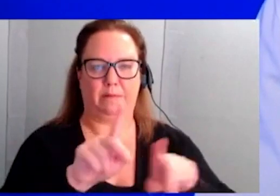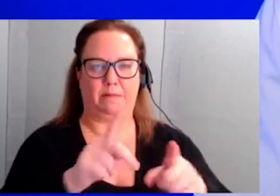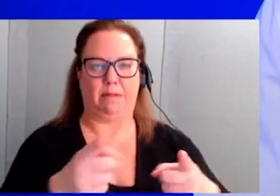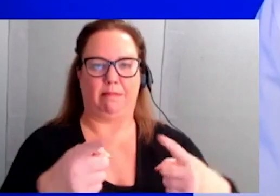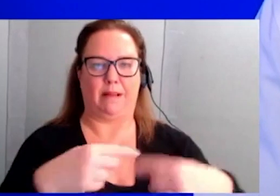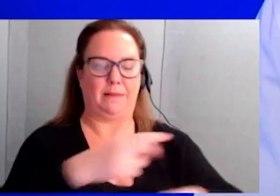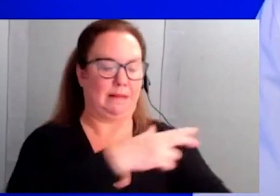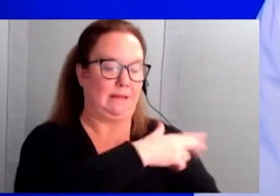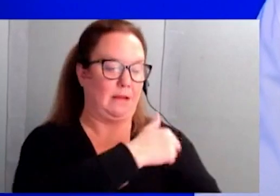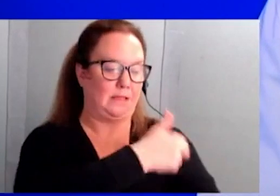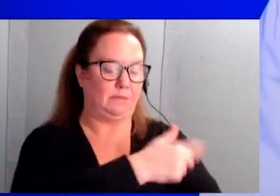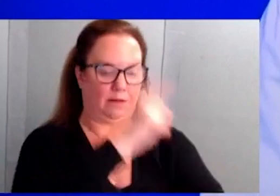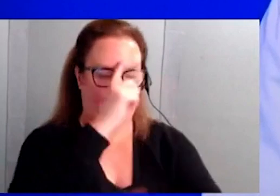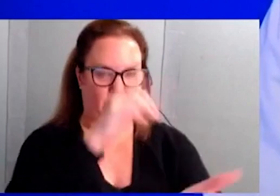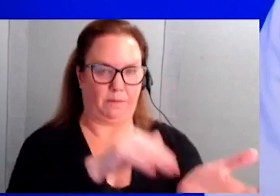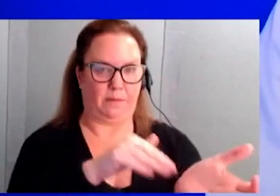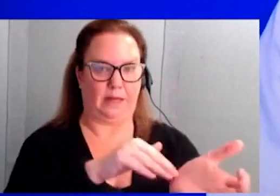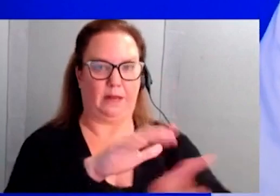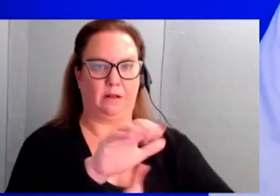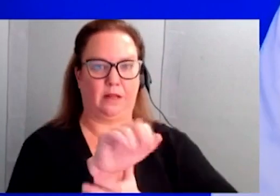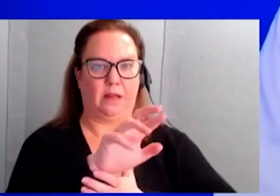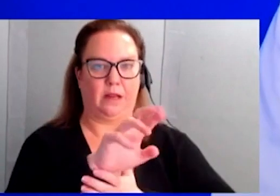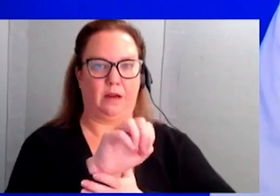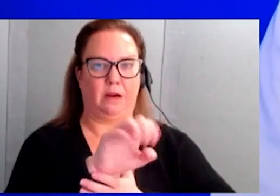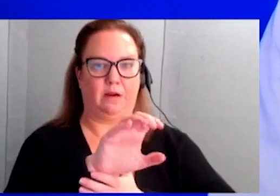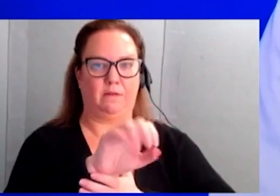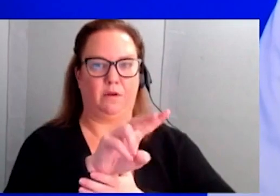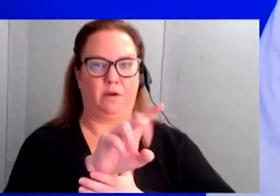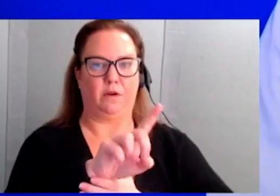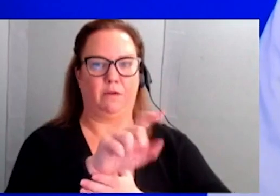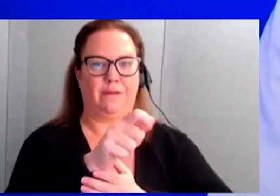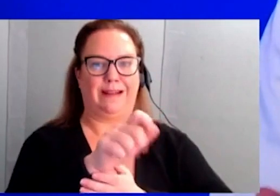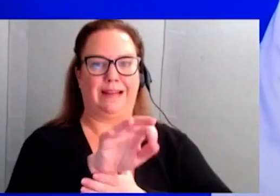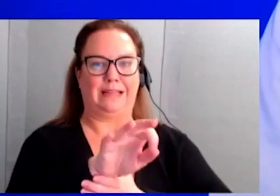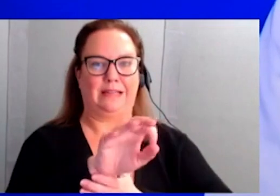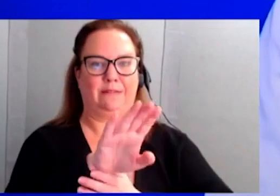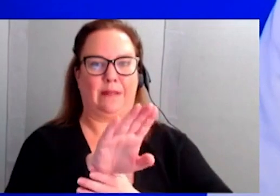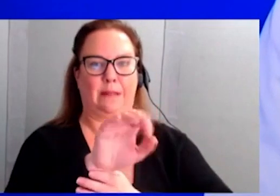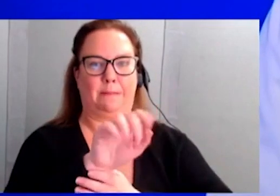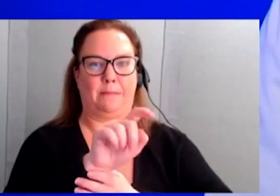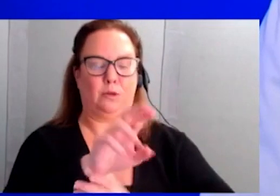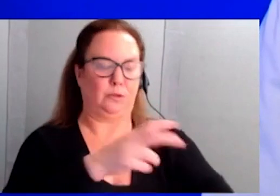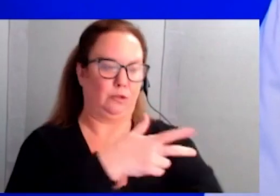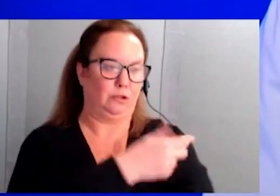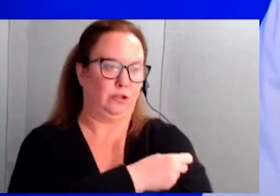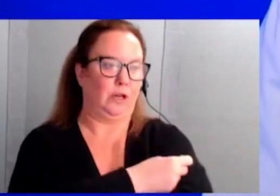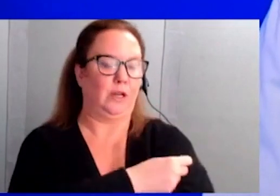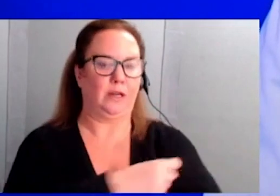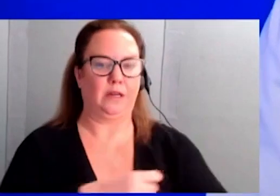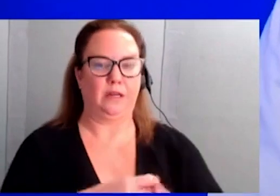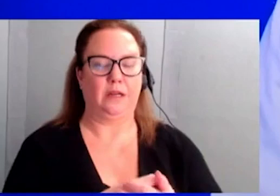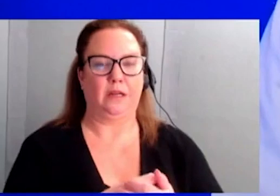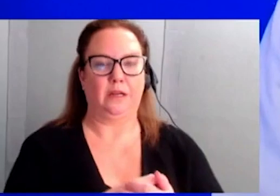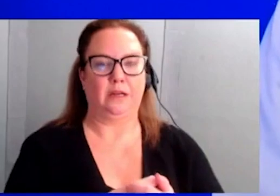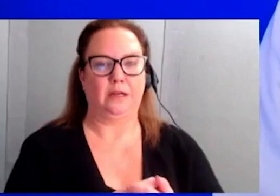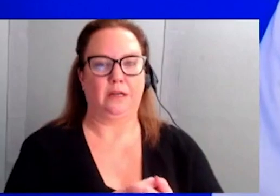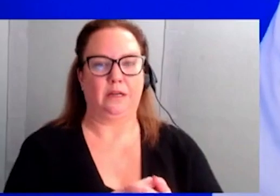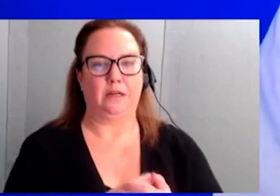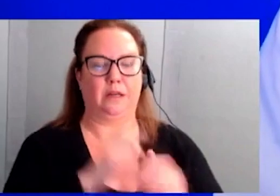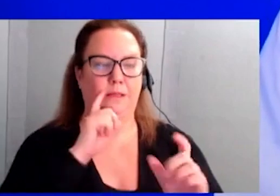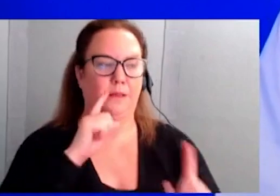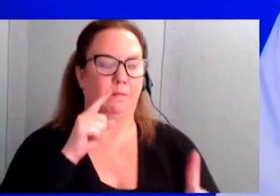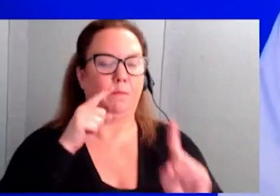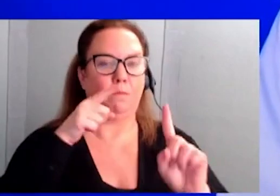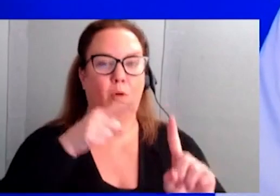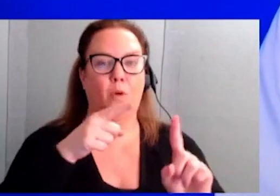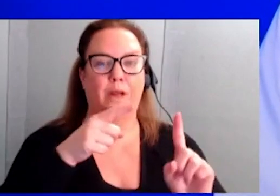for medical care for COVID-19 if they did have that booster shot. And again, I think really what the main point here is